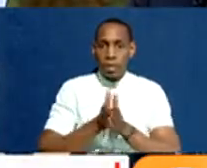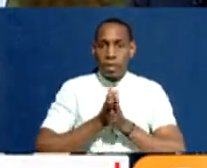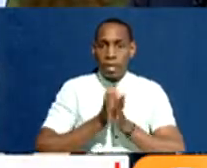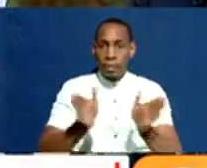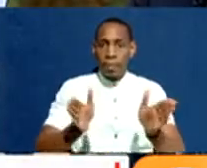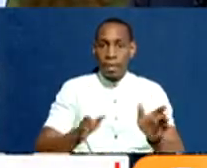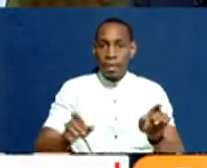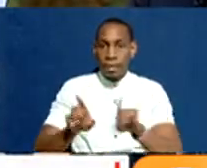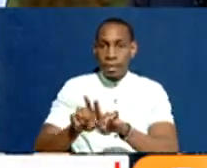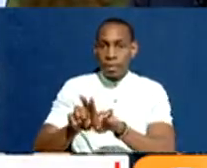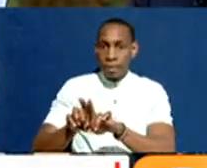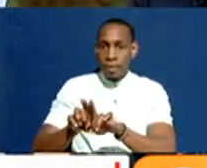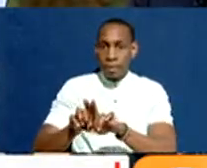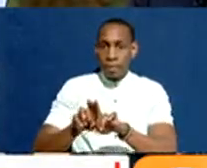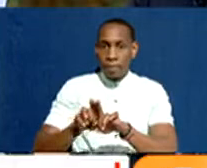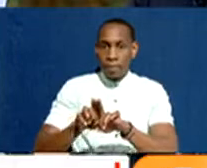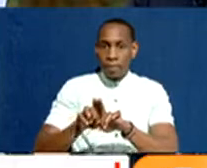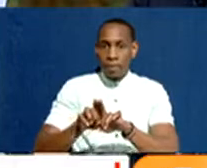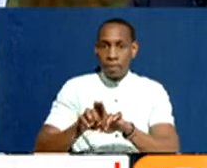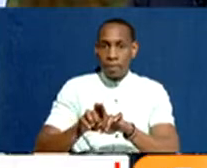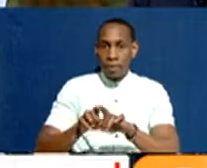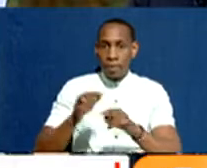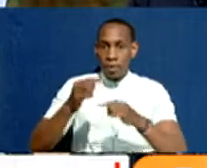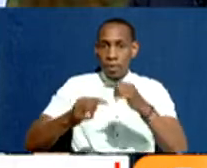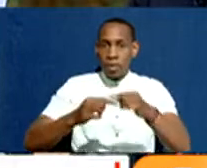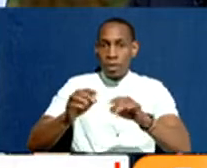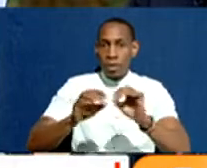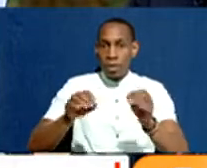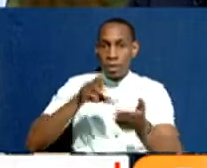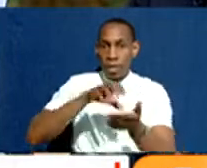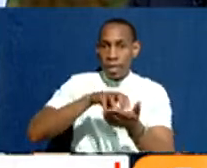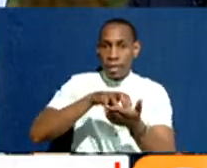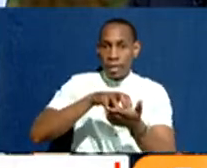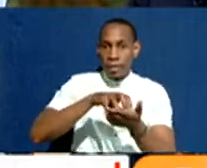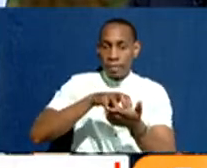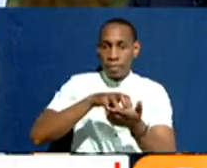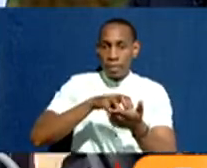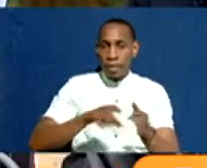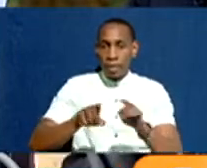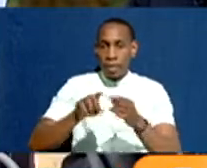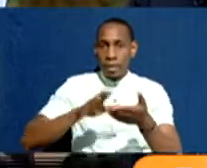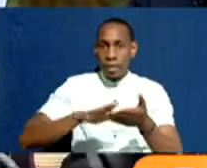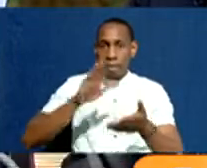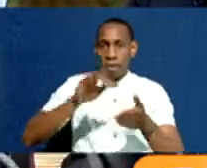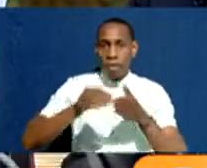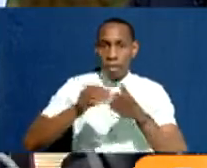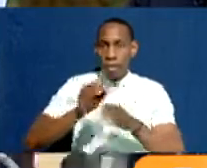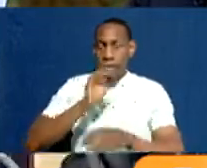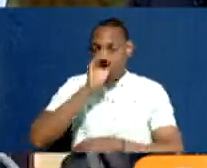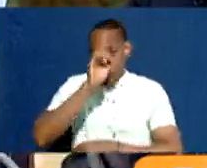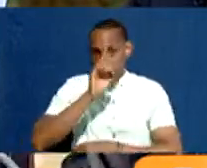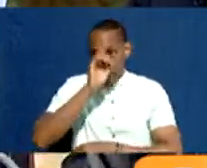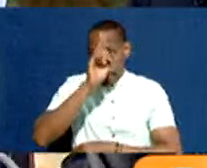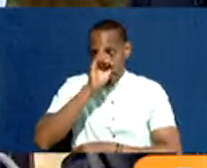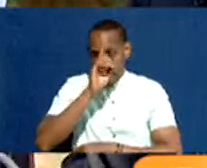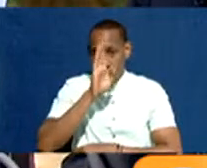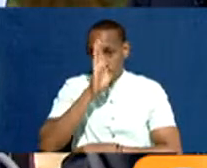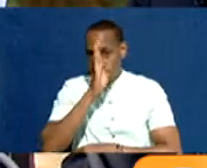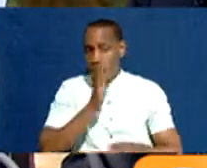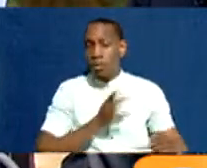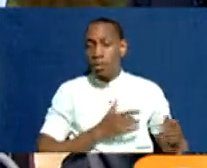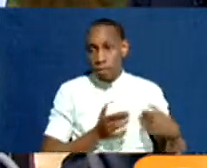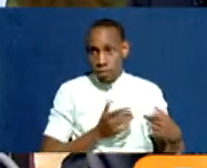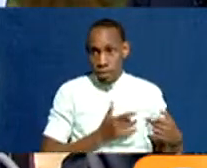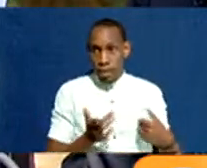as to the motive of the discontinuation of the cases, and further poses serious credibility